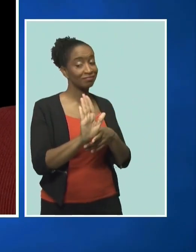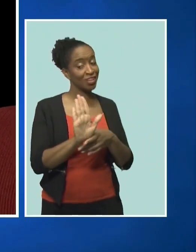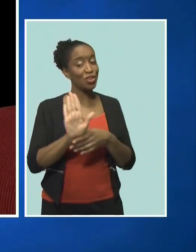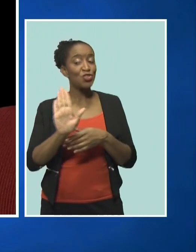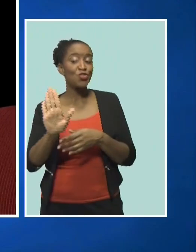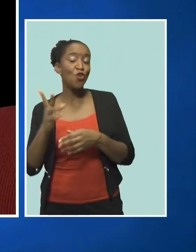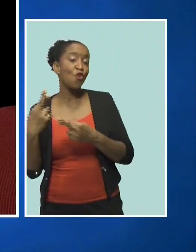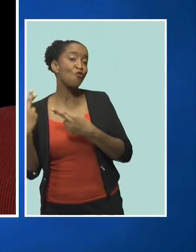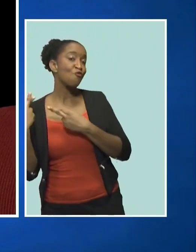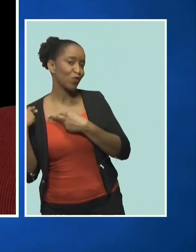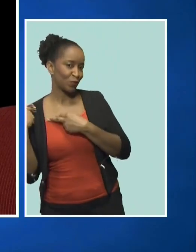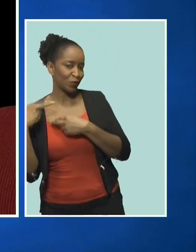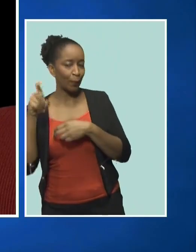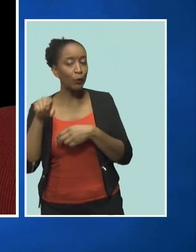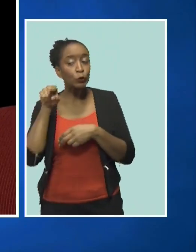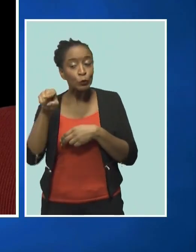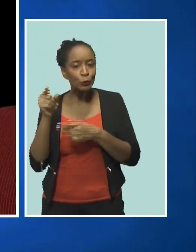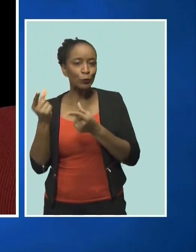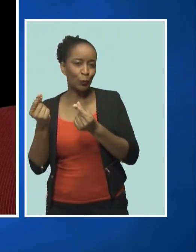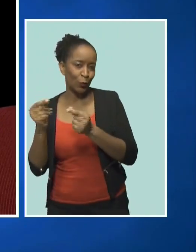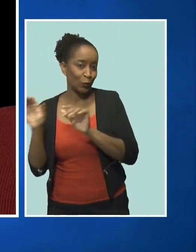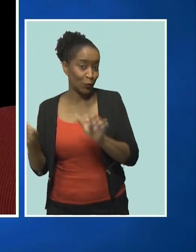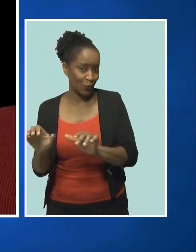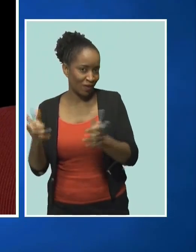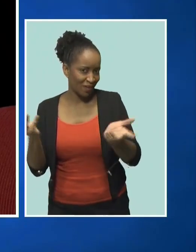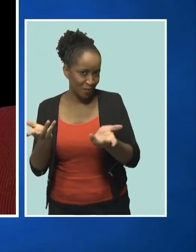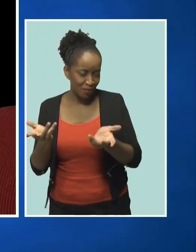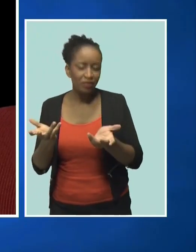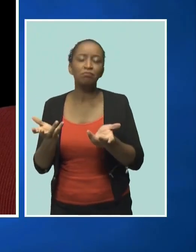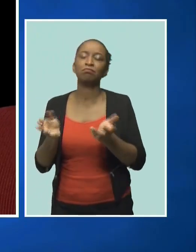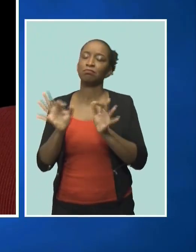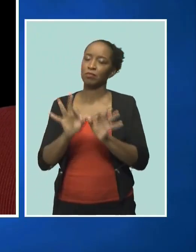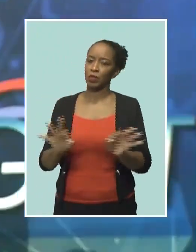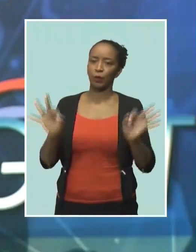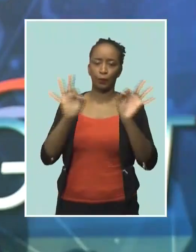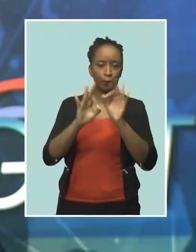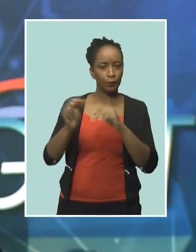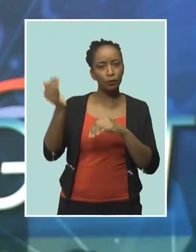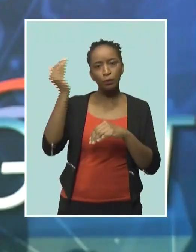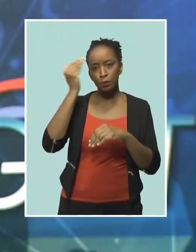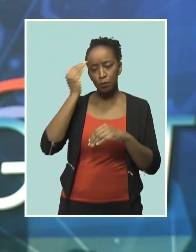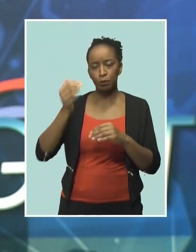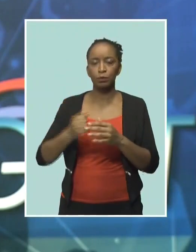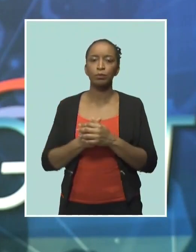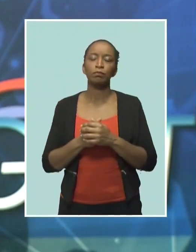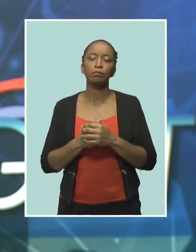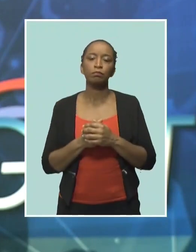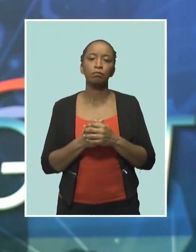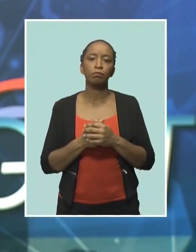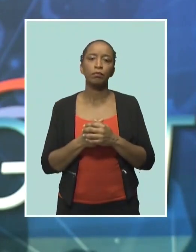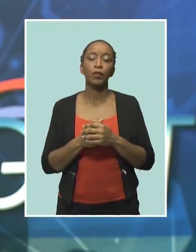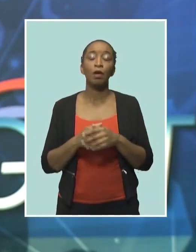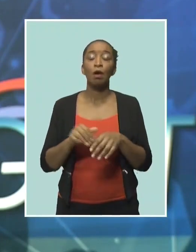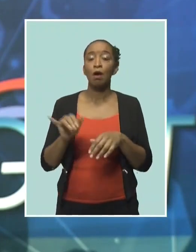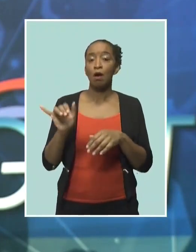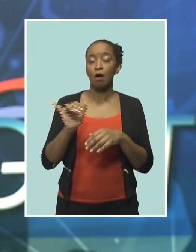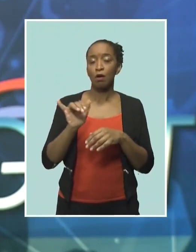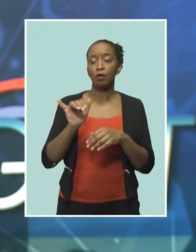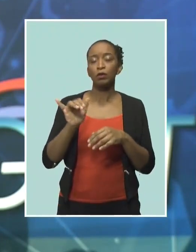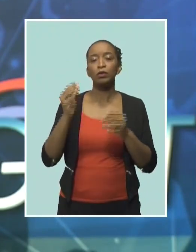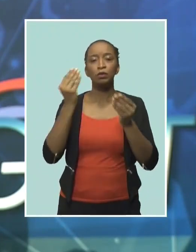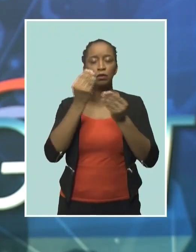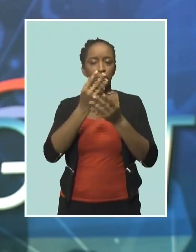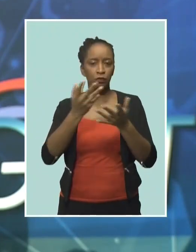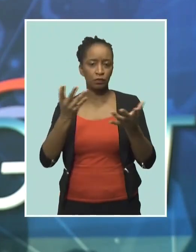responsibility is as a citizen, how you can access these things. Meanwhile, Mr. Blackman is urging Barbadians to